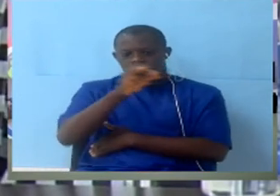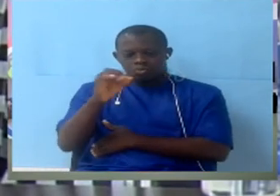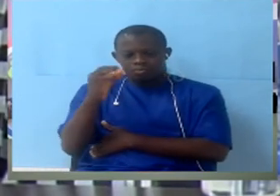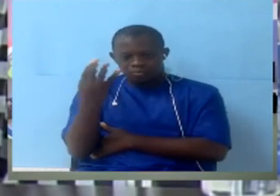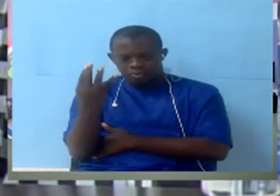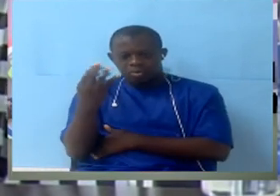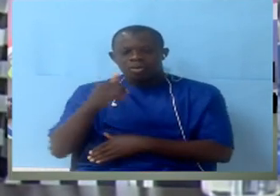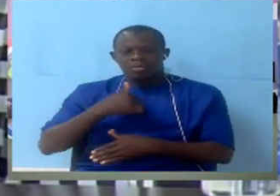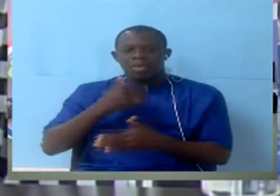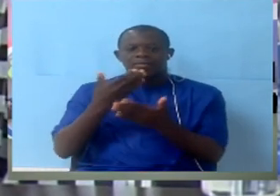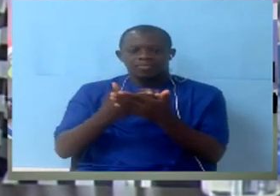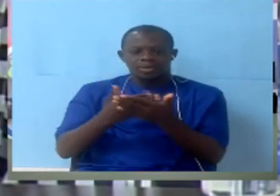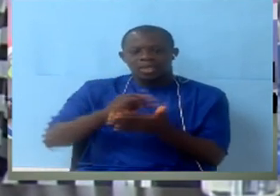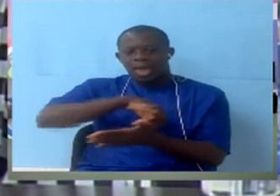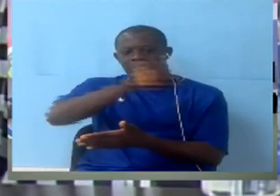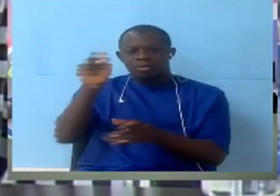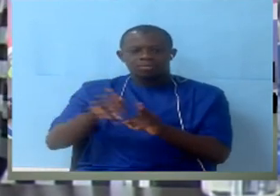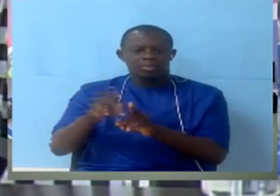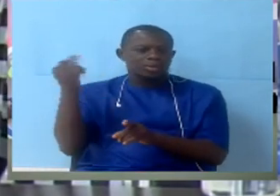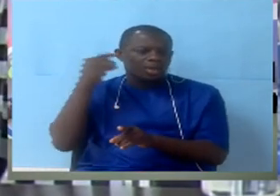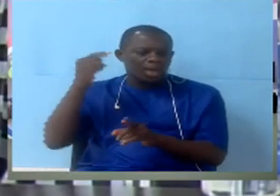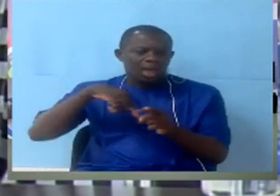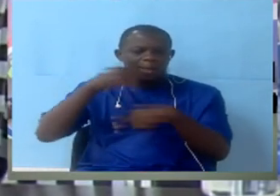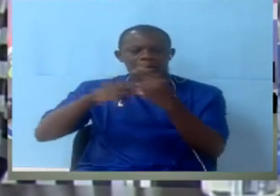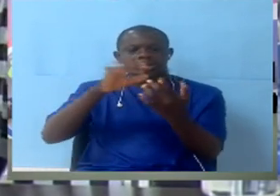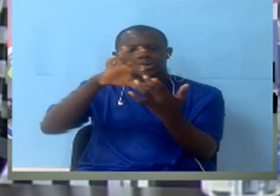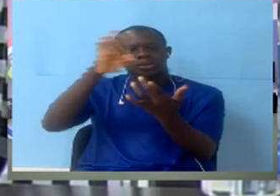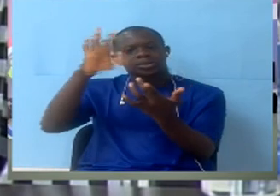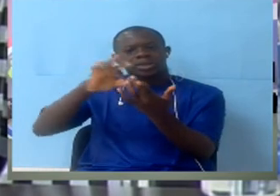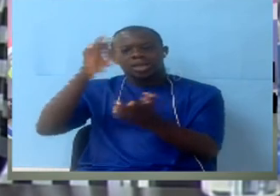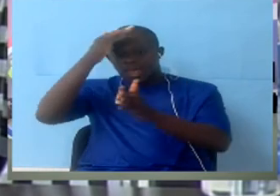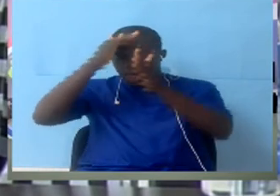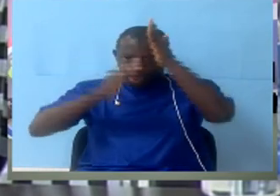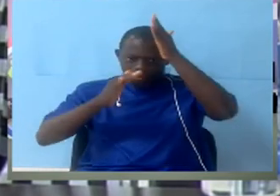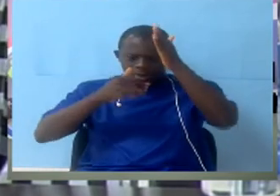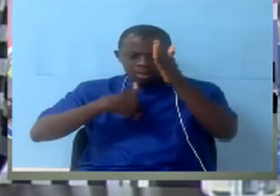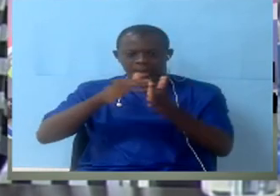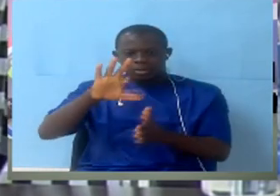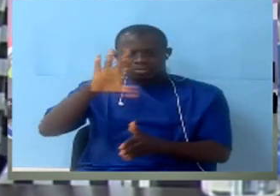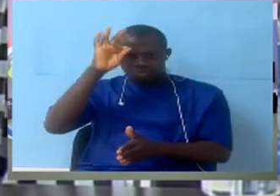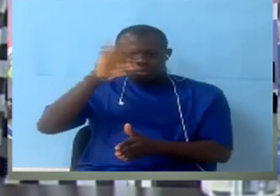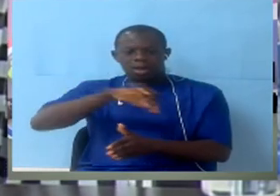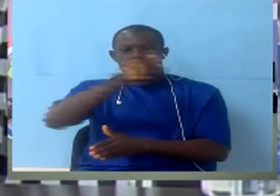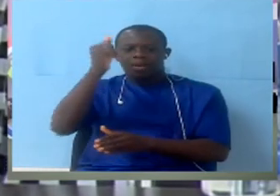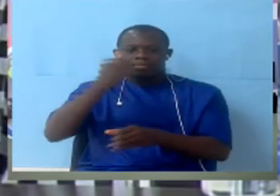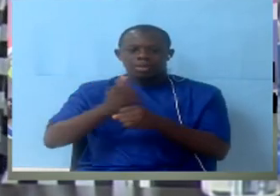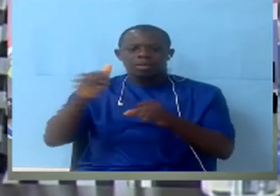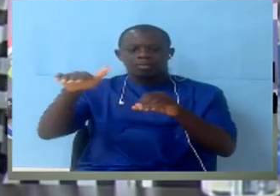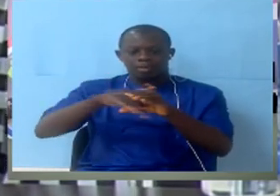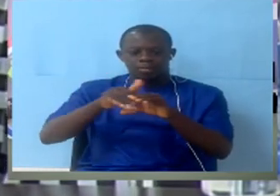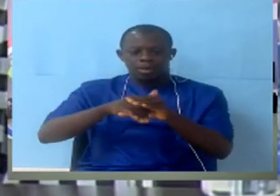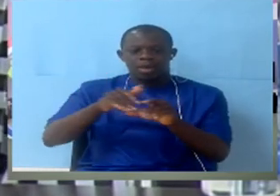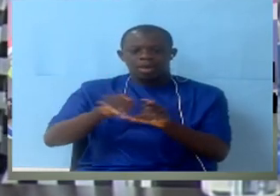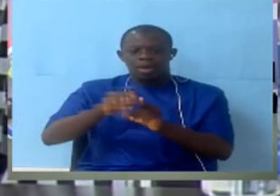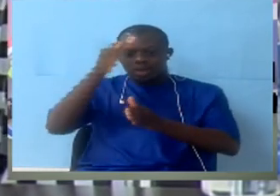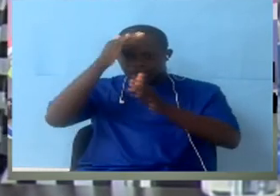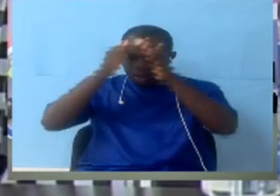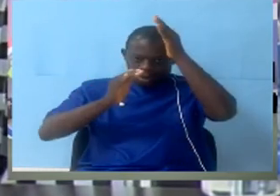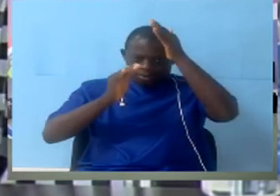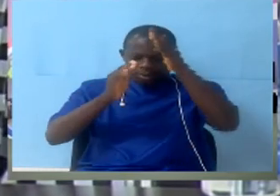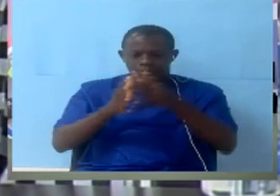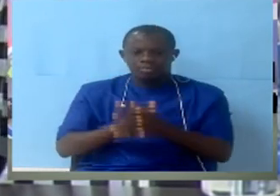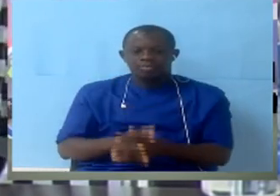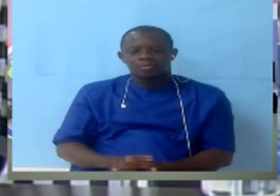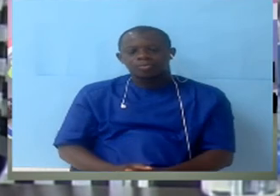2004, I completed, and when I heard about the selection for the army, I decided to go and enlist. on the 7th May